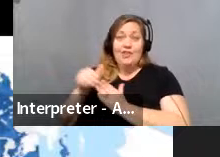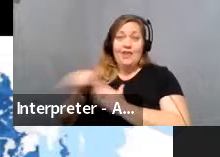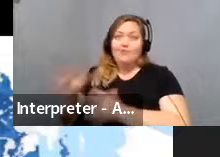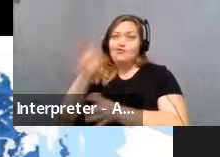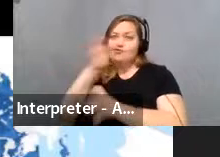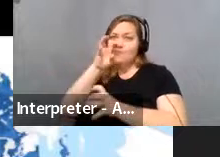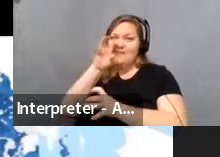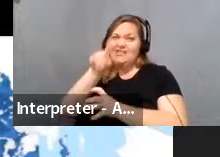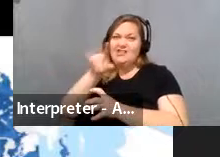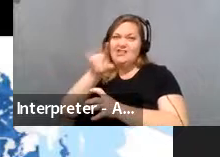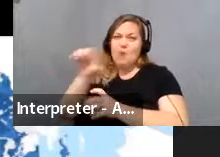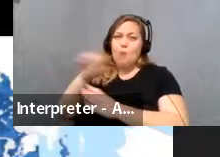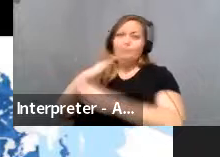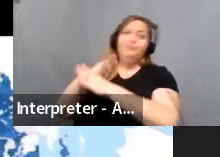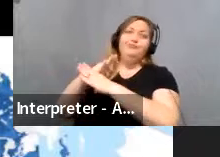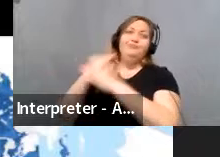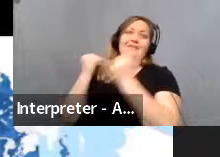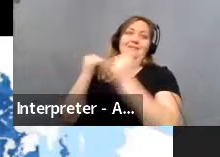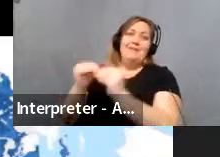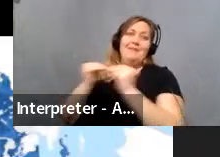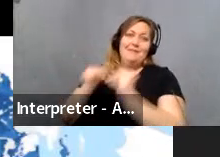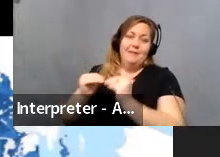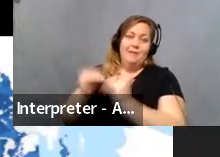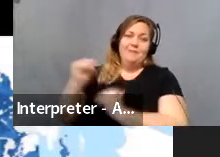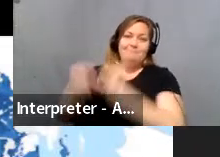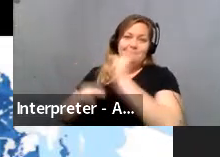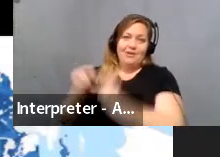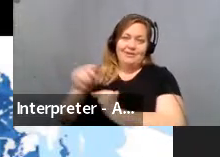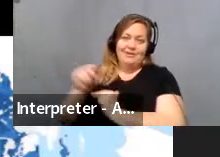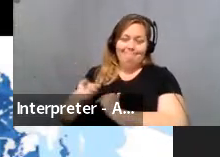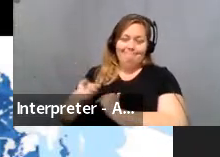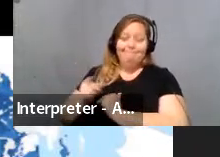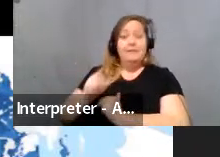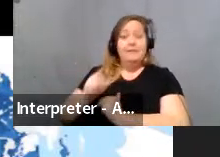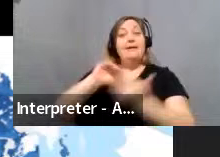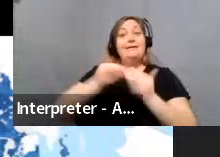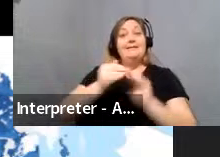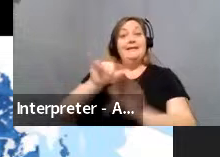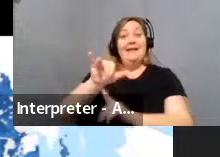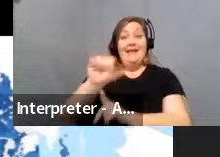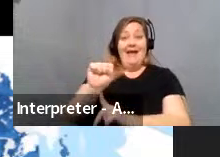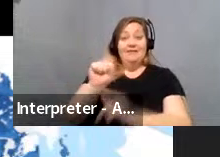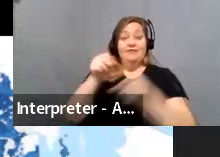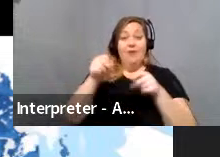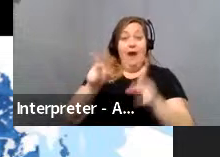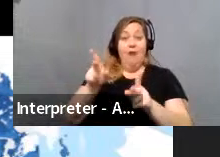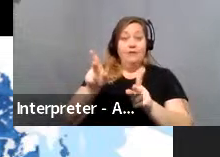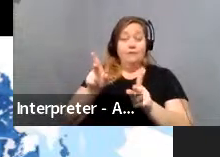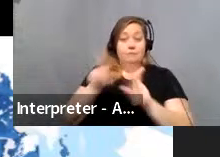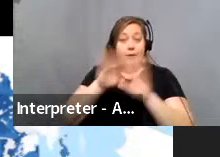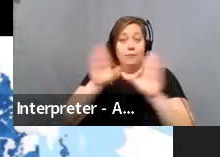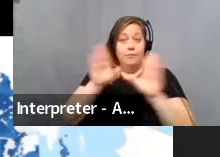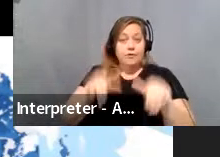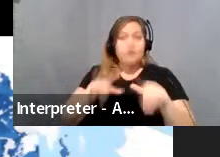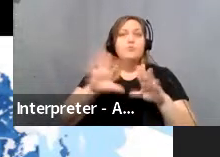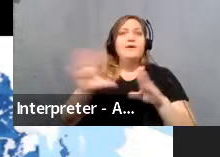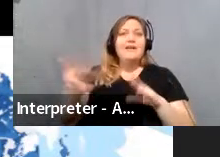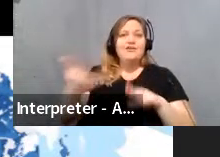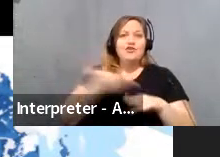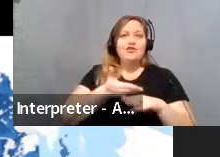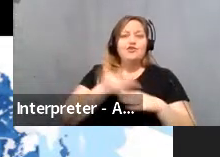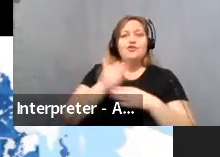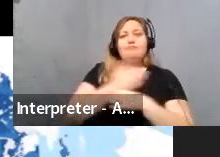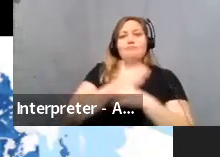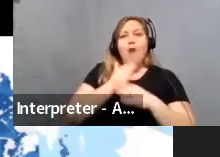zoning was put into place to prohibit them. City of Yes for Housing Opportunity would reintroduce these modest buildings that are more